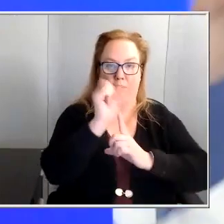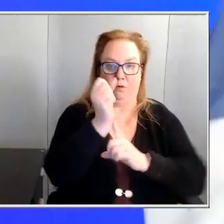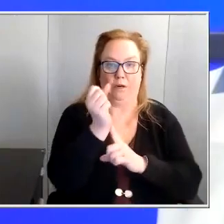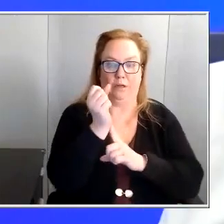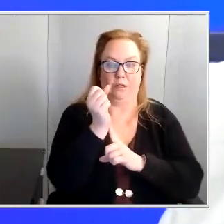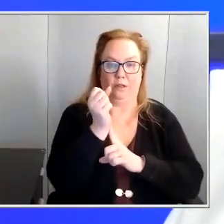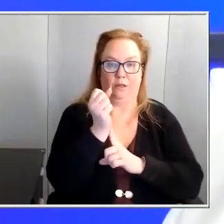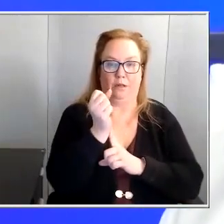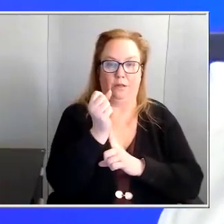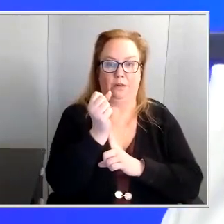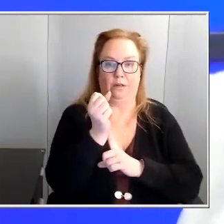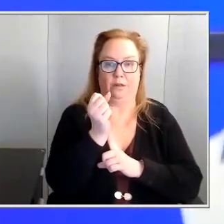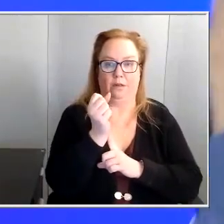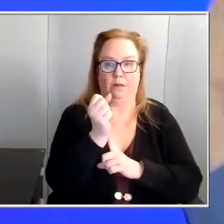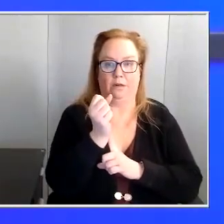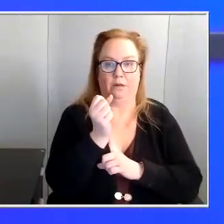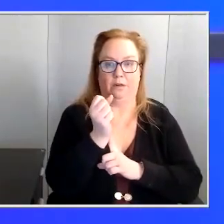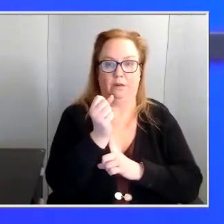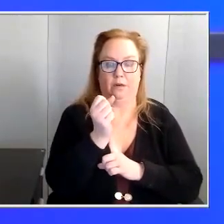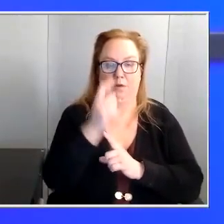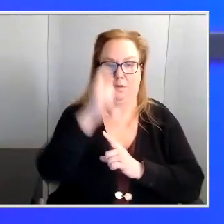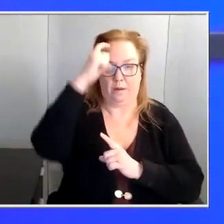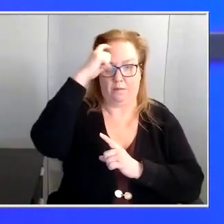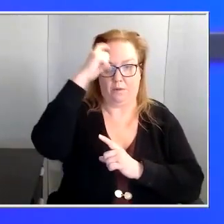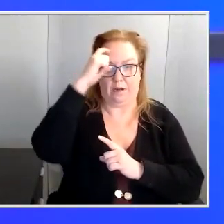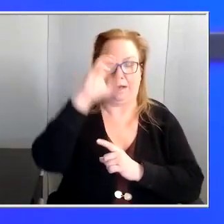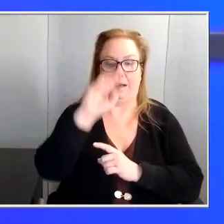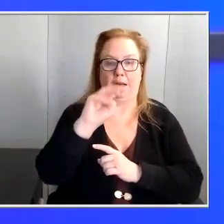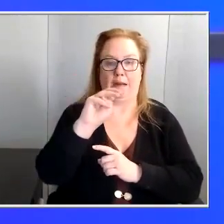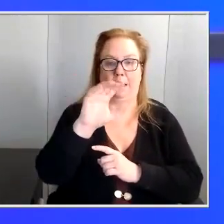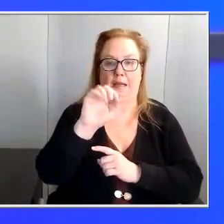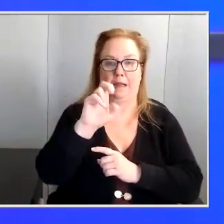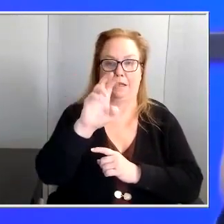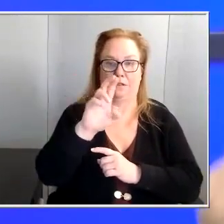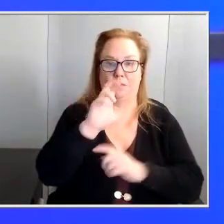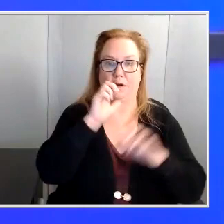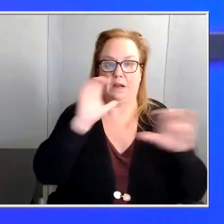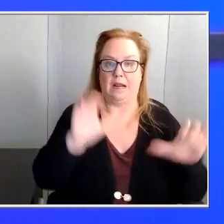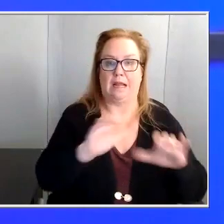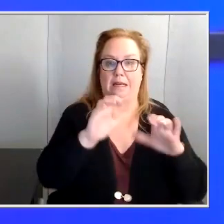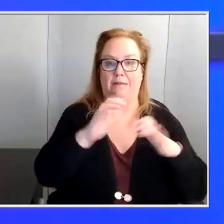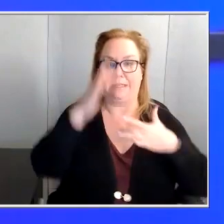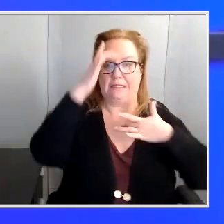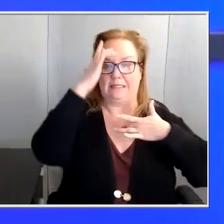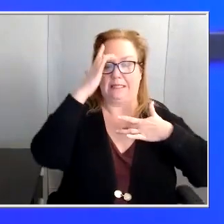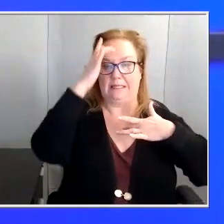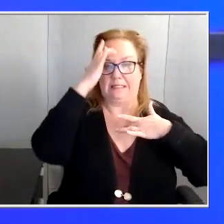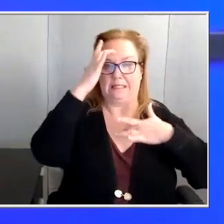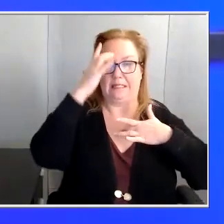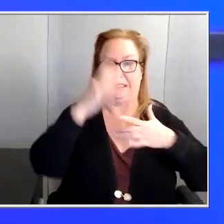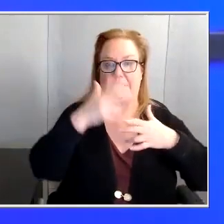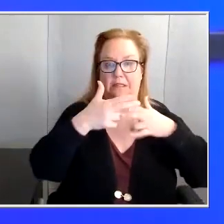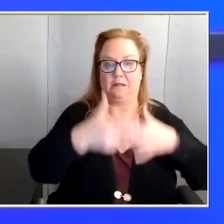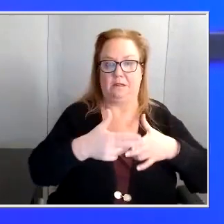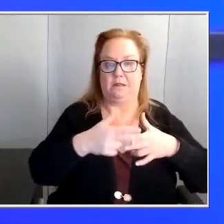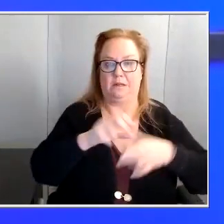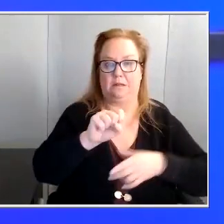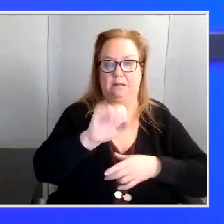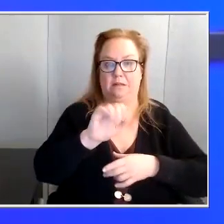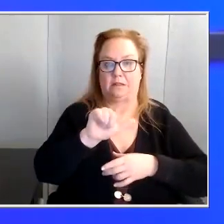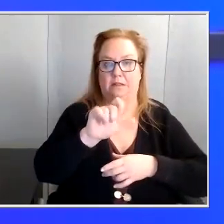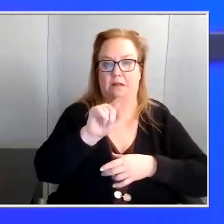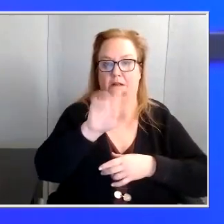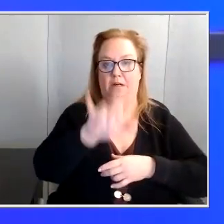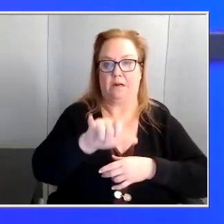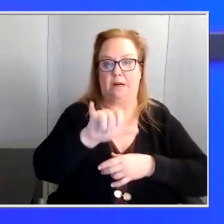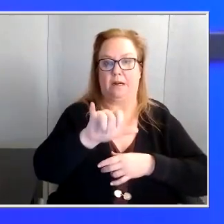because with a single brain metastasis and no evidence of active disease in the rest of her, that's a condition called a solitary brain